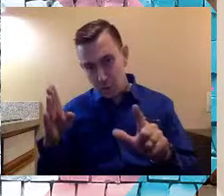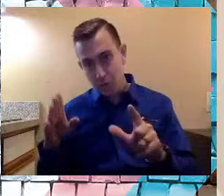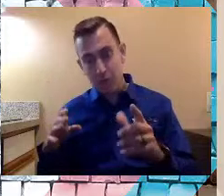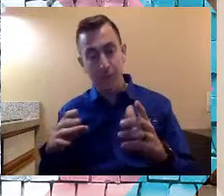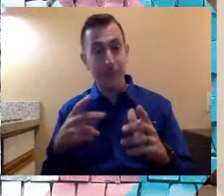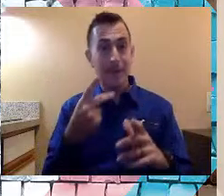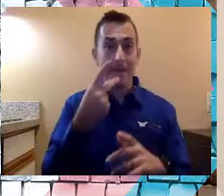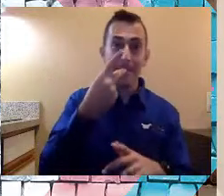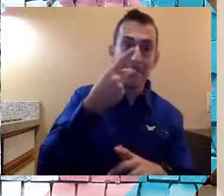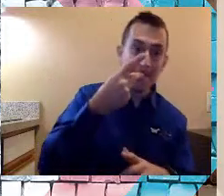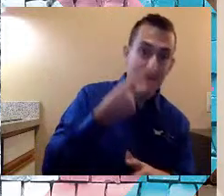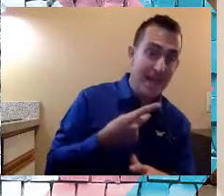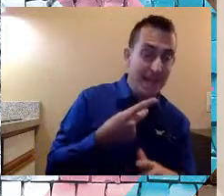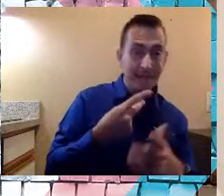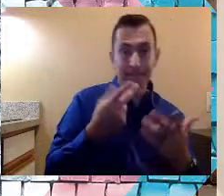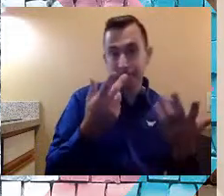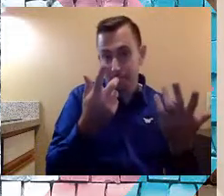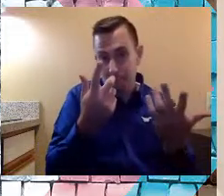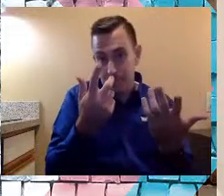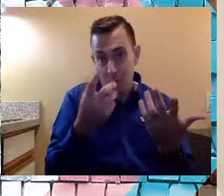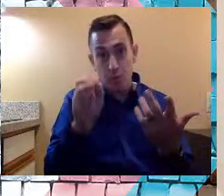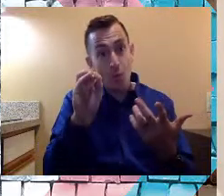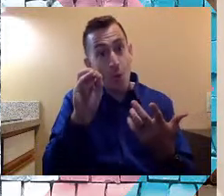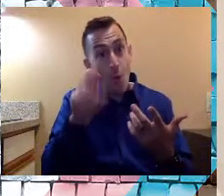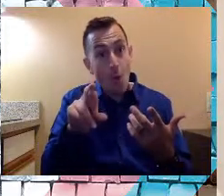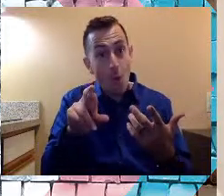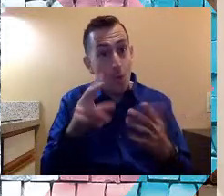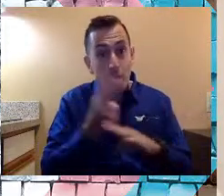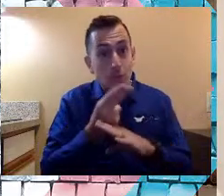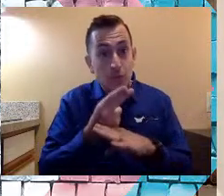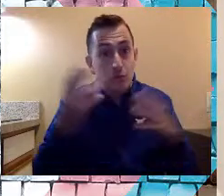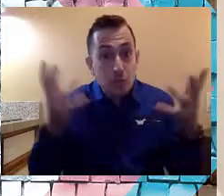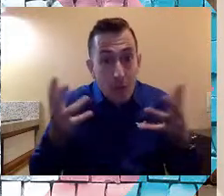pink, or you could use